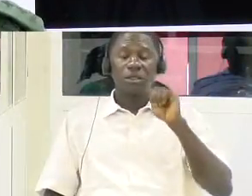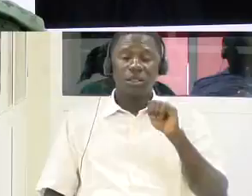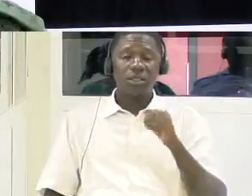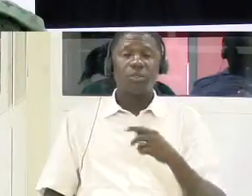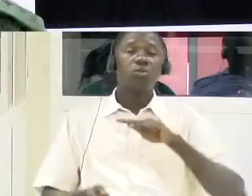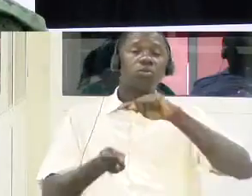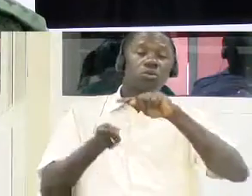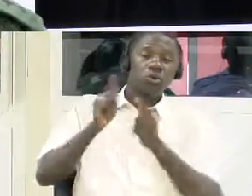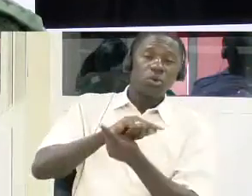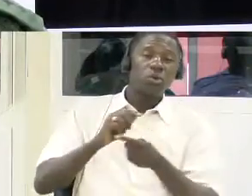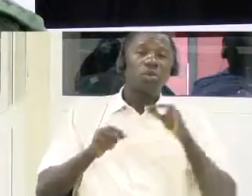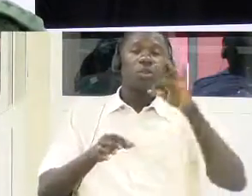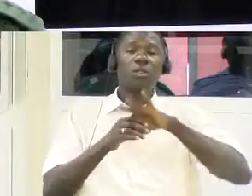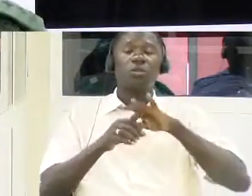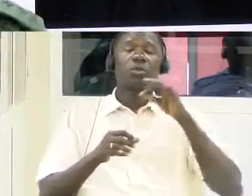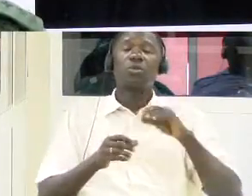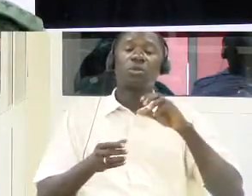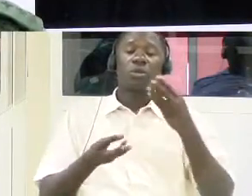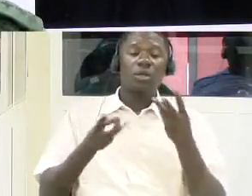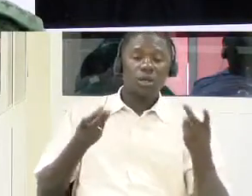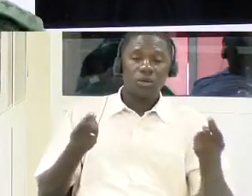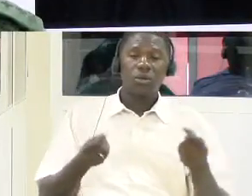turn the results against the president.